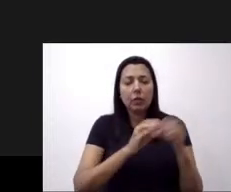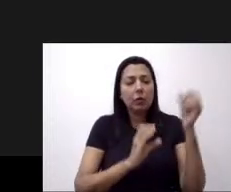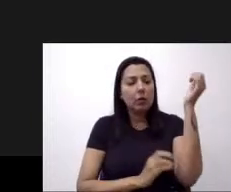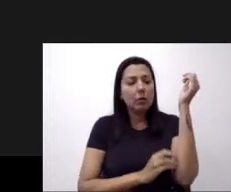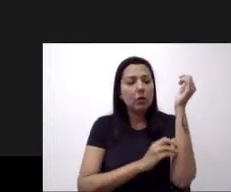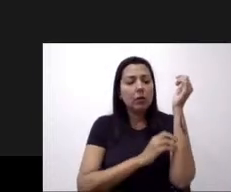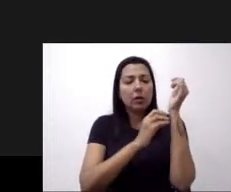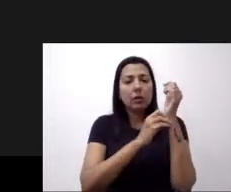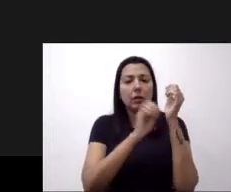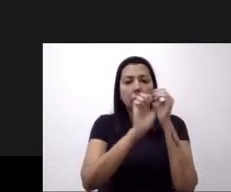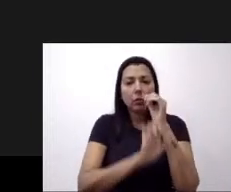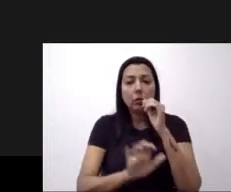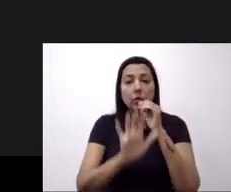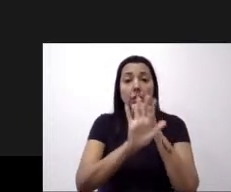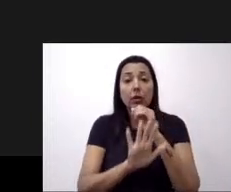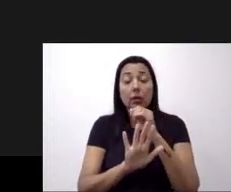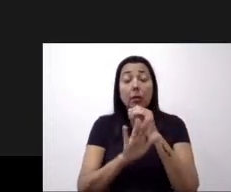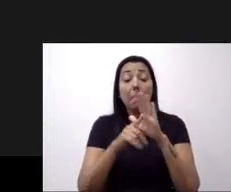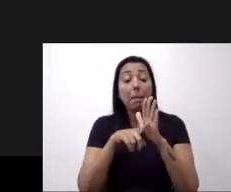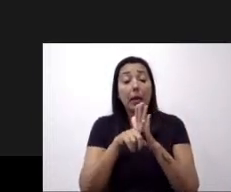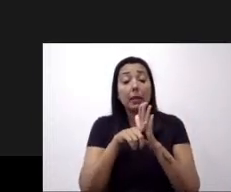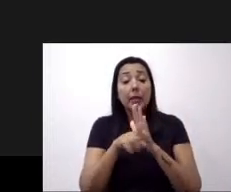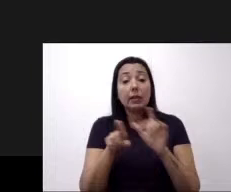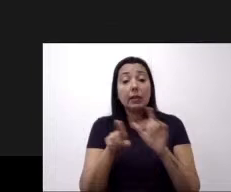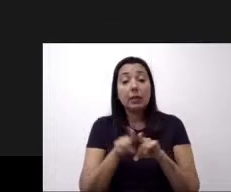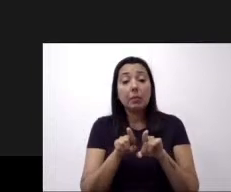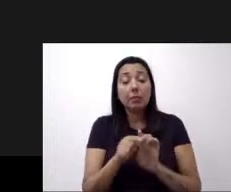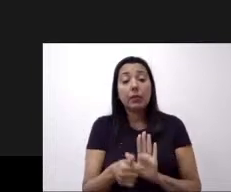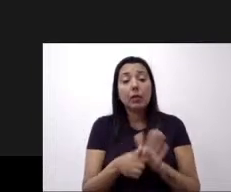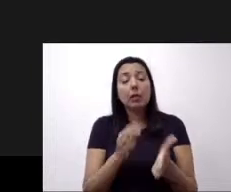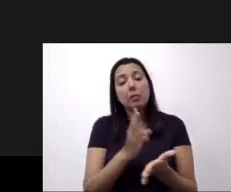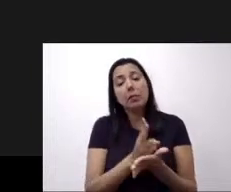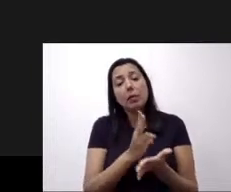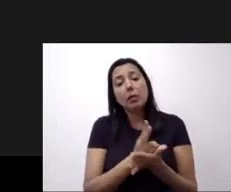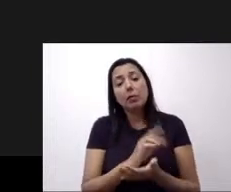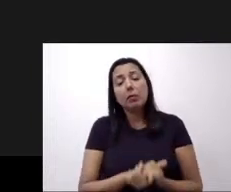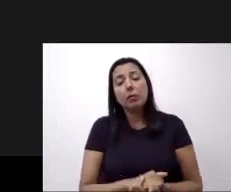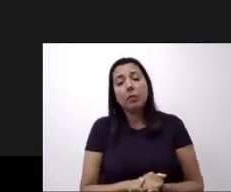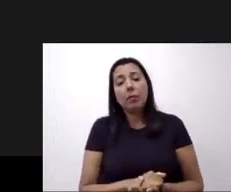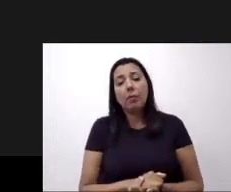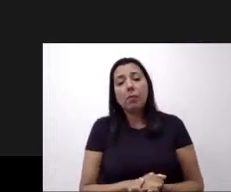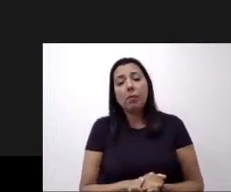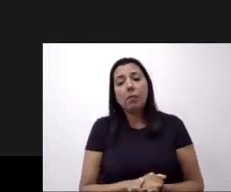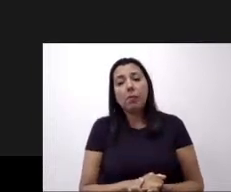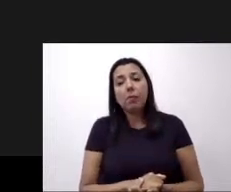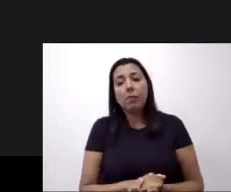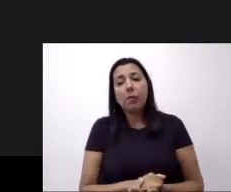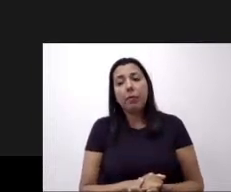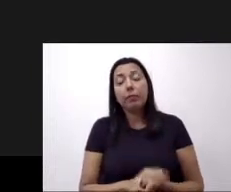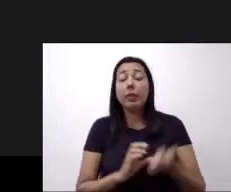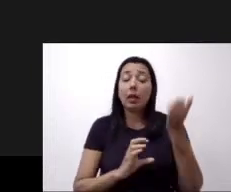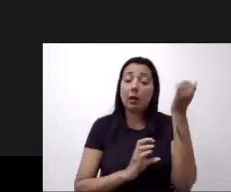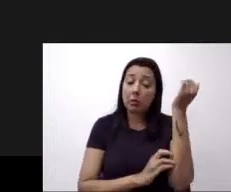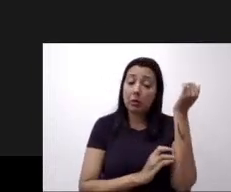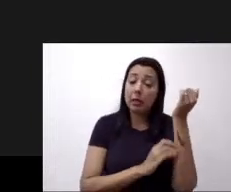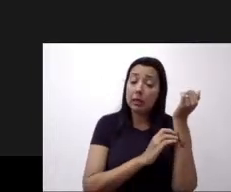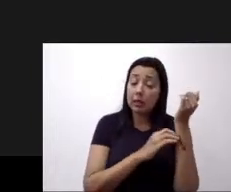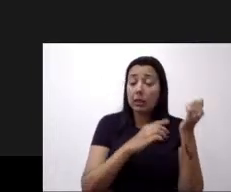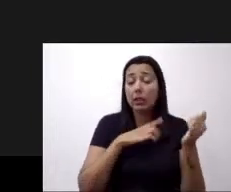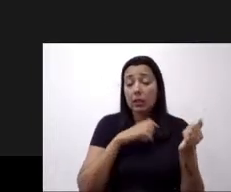Research has also showed that even if this bureaucracy does exist, it has limited